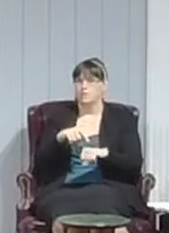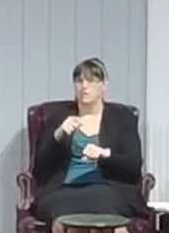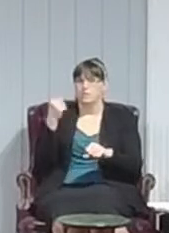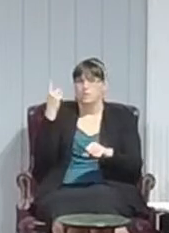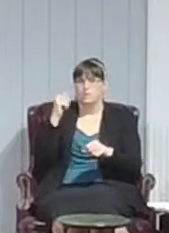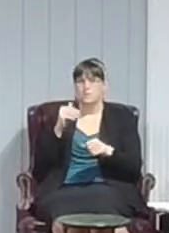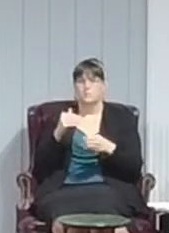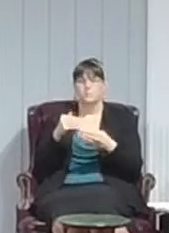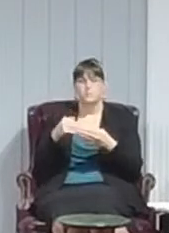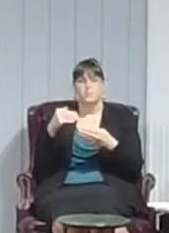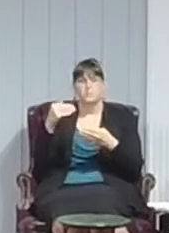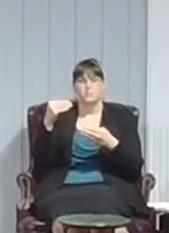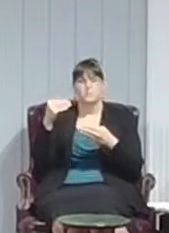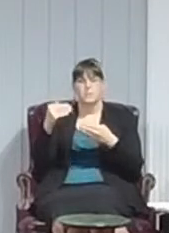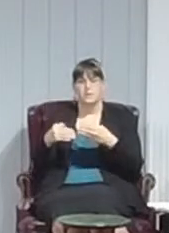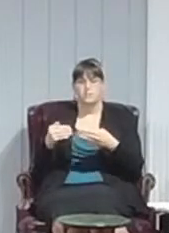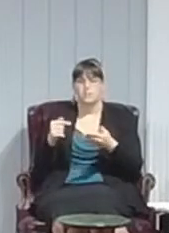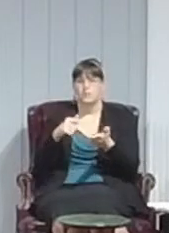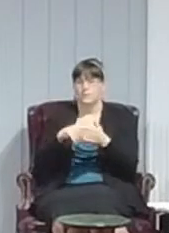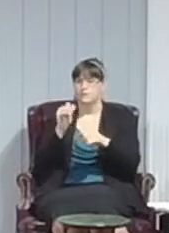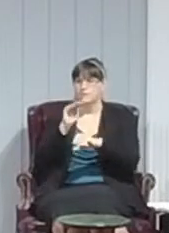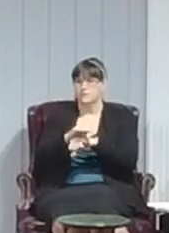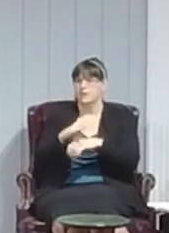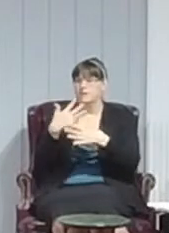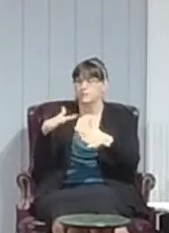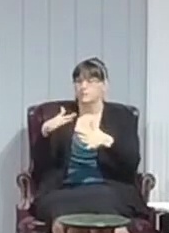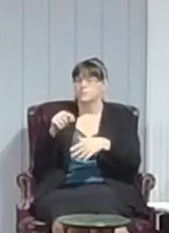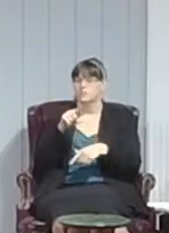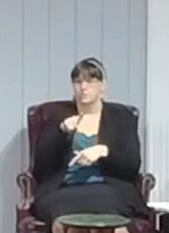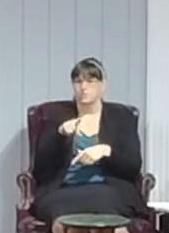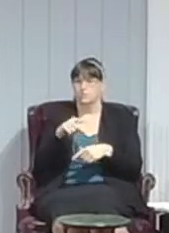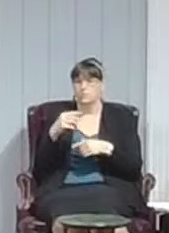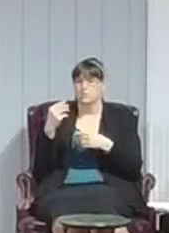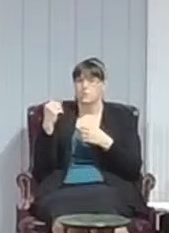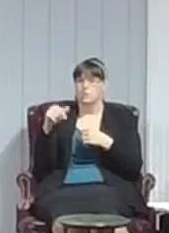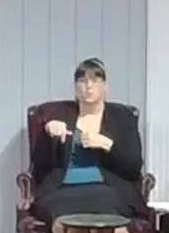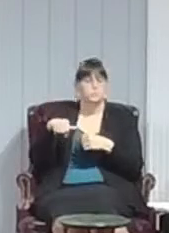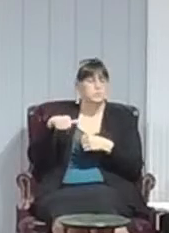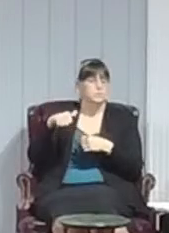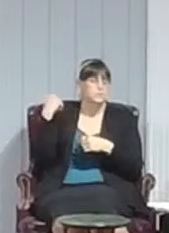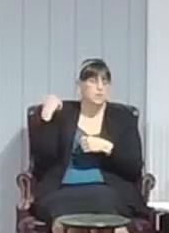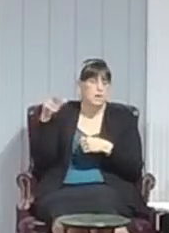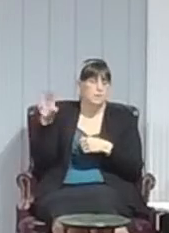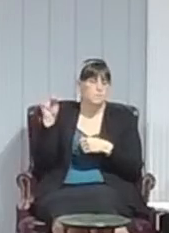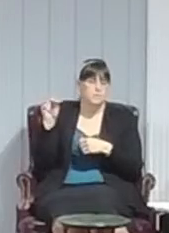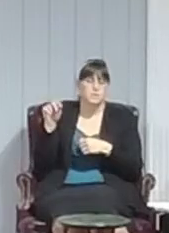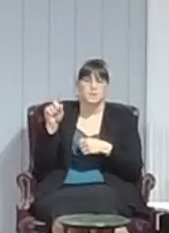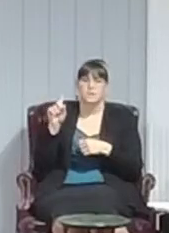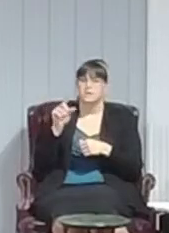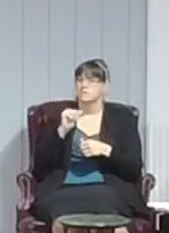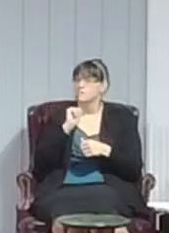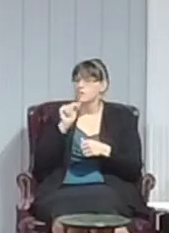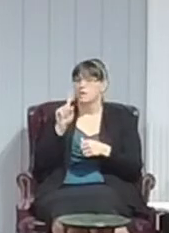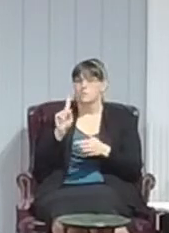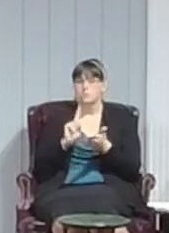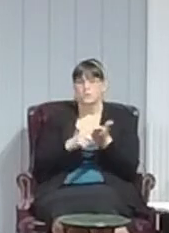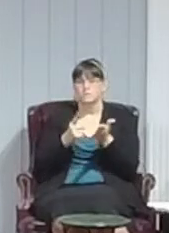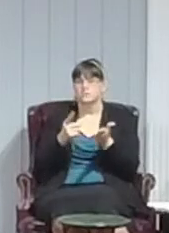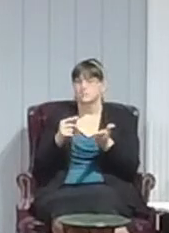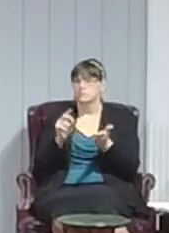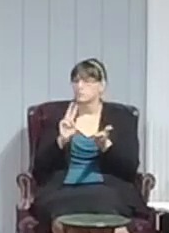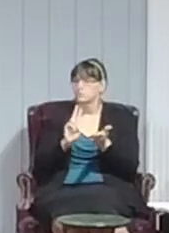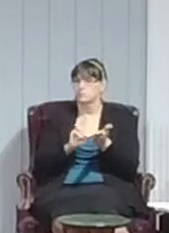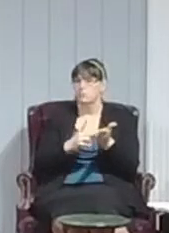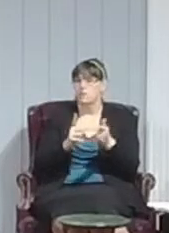before this night's over, you're going to deny me not once, not twice, three times.